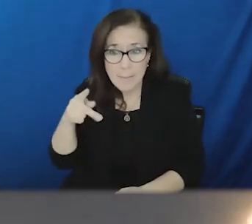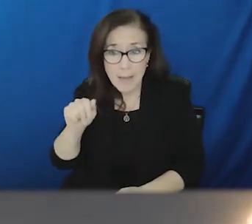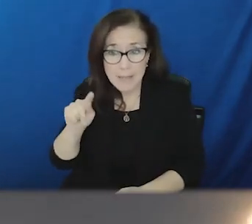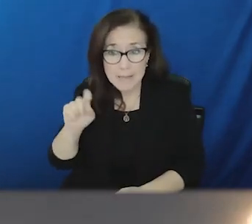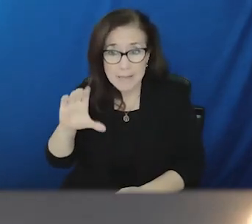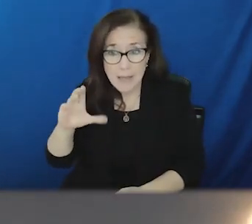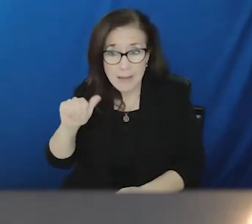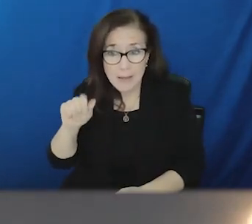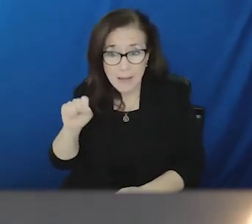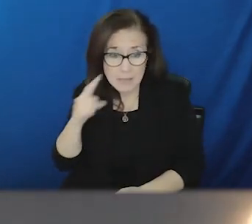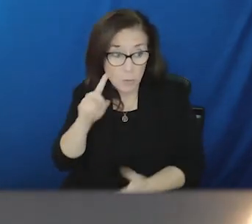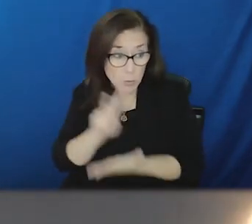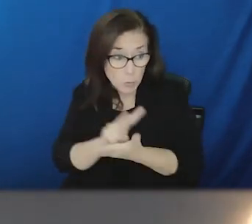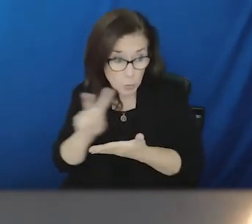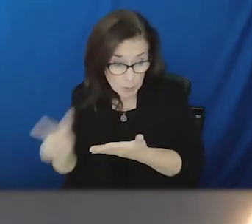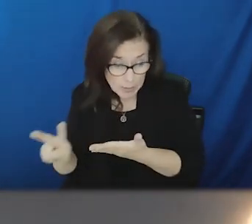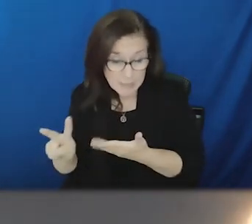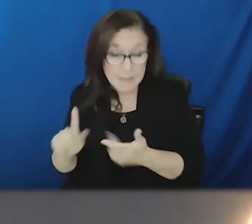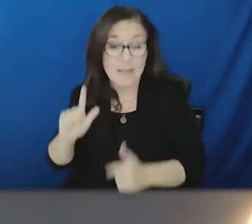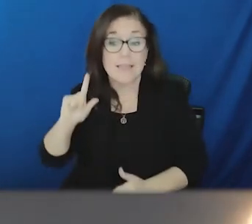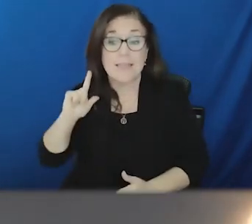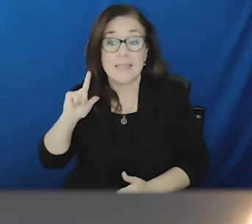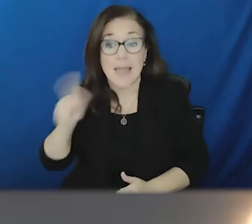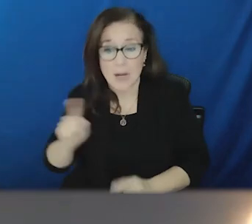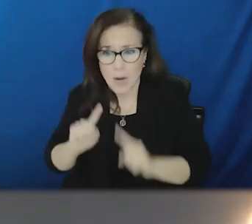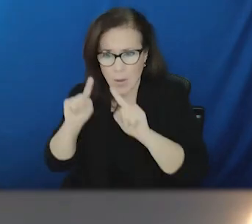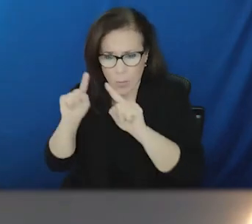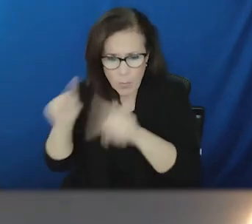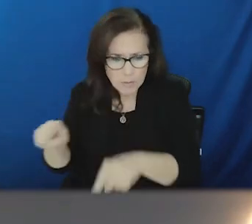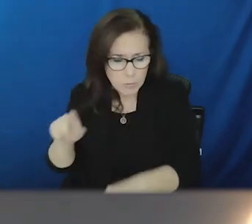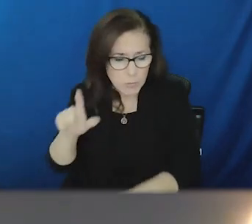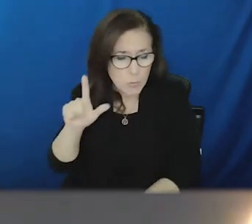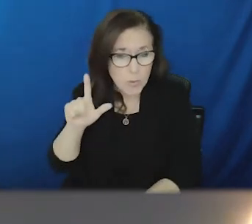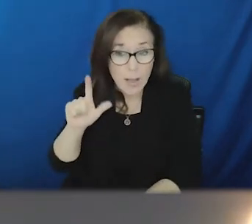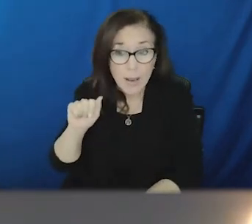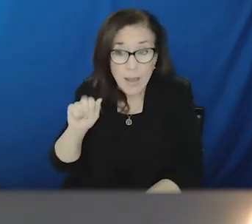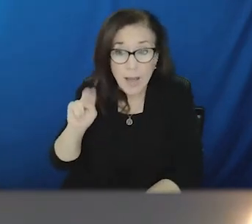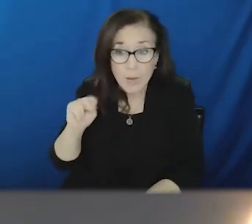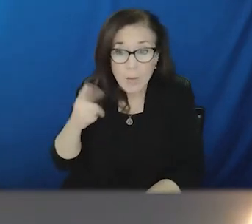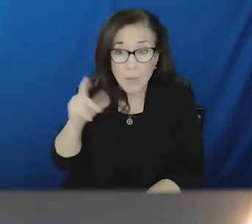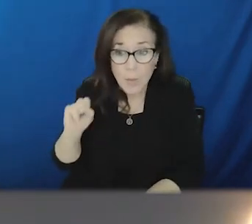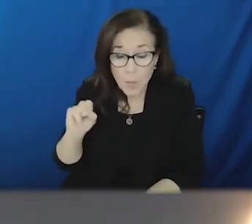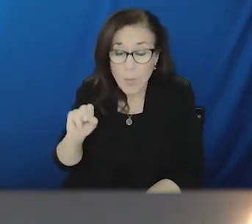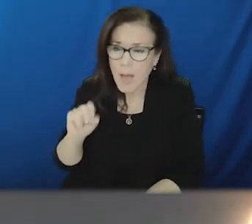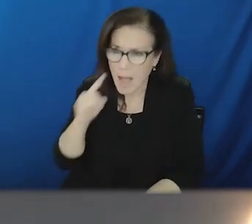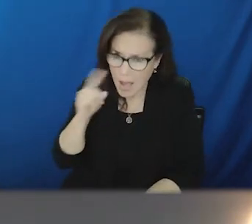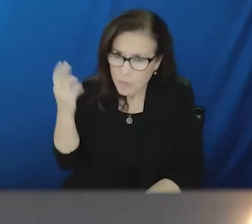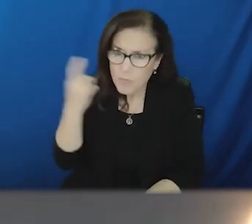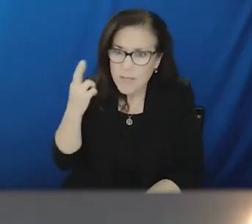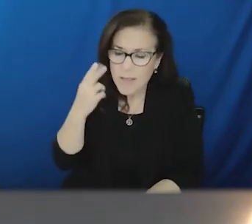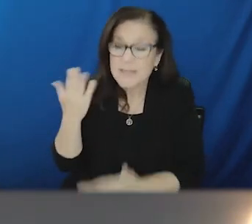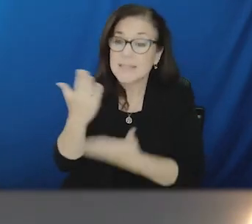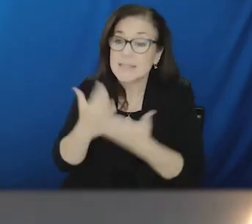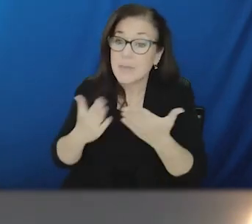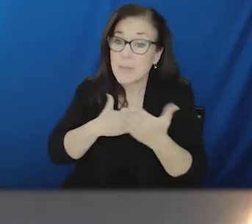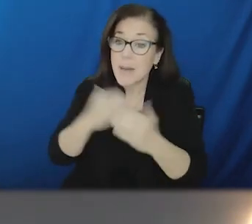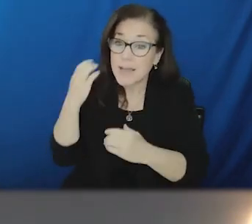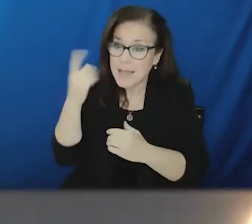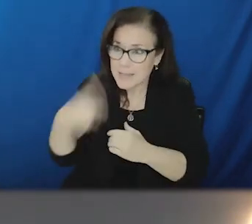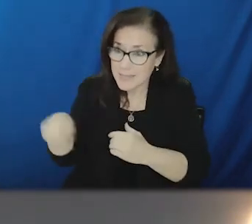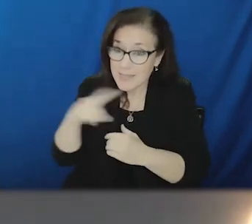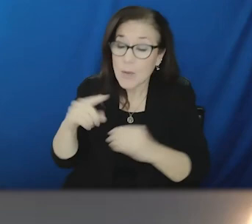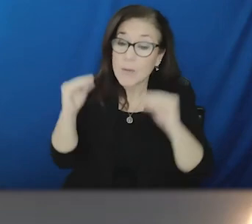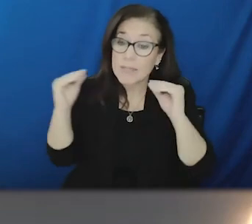Durango, where I found out that some of my family were, some of my cousins were teachers. And of course, I told them all about